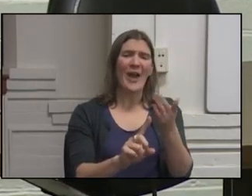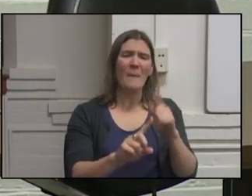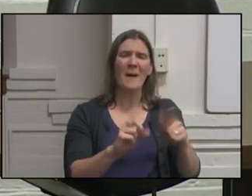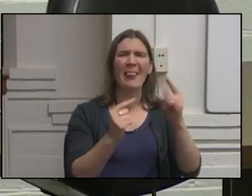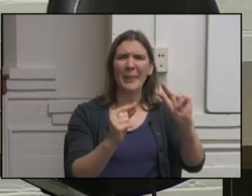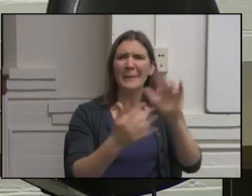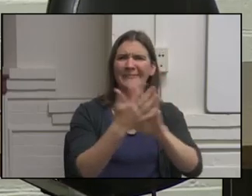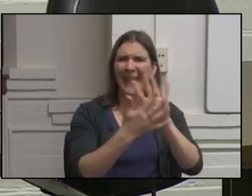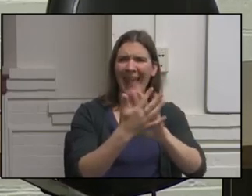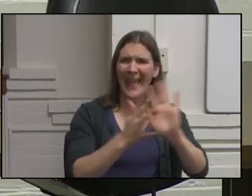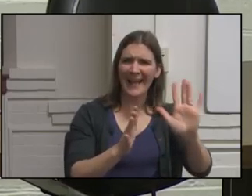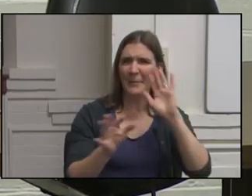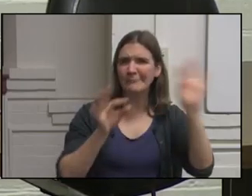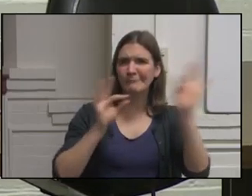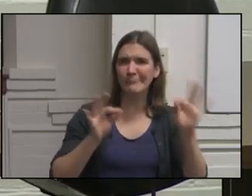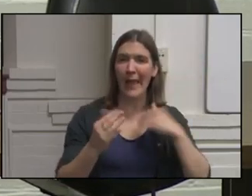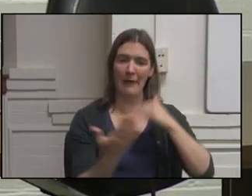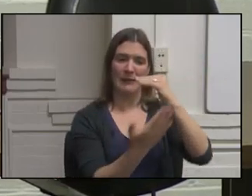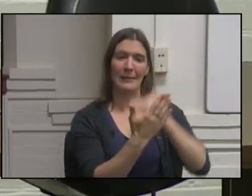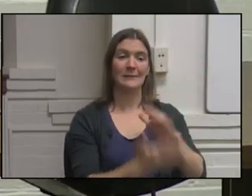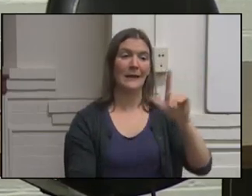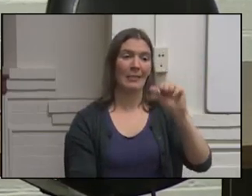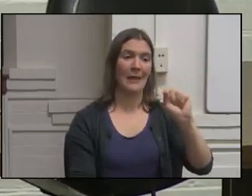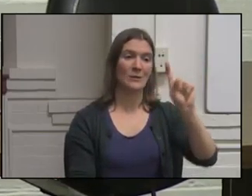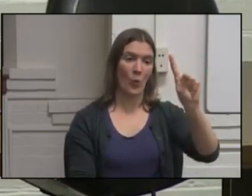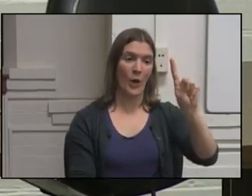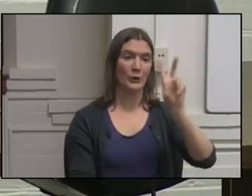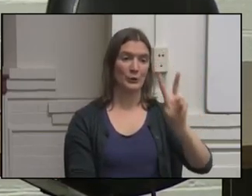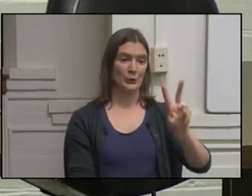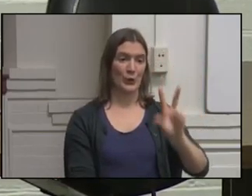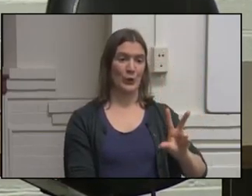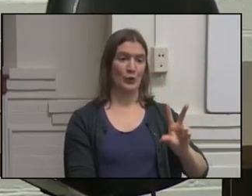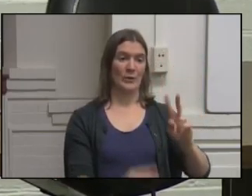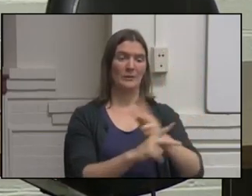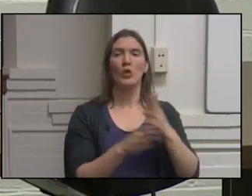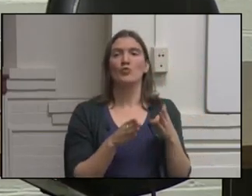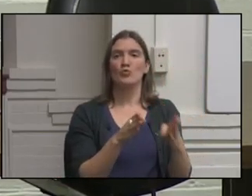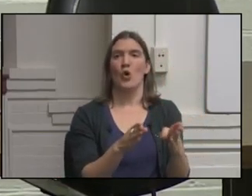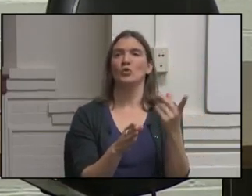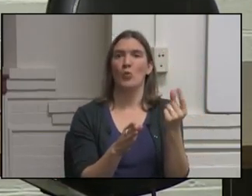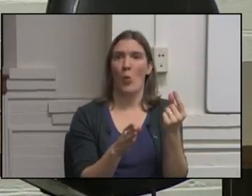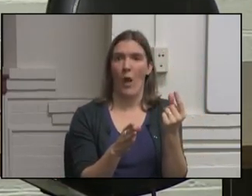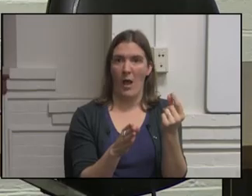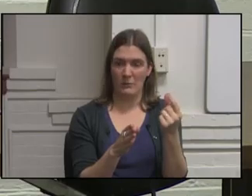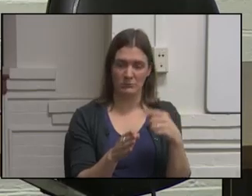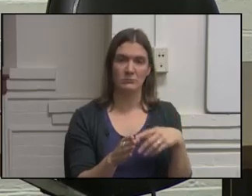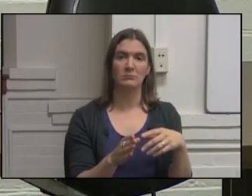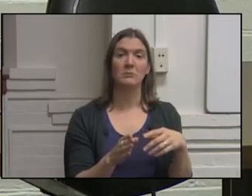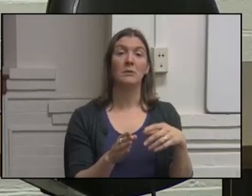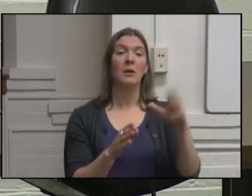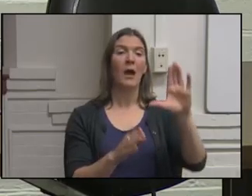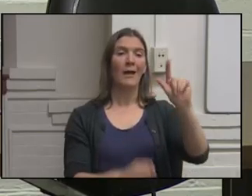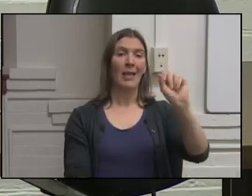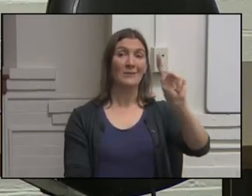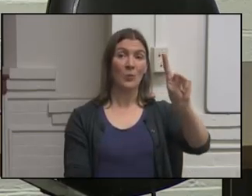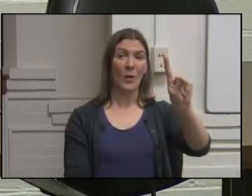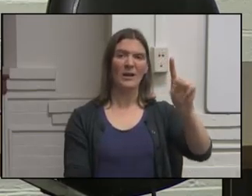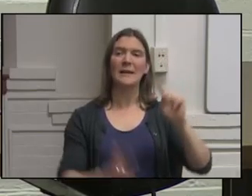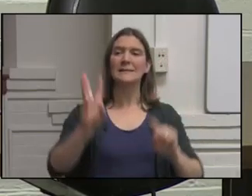clear. There's a list of class 1, 2, and 3 highways. There's a number there that you can see under class 1. It